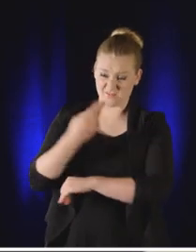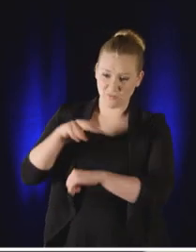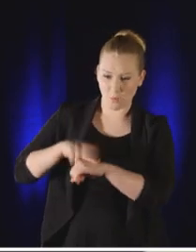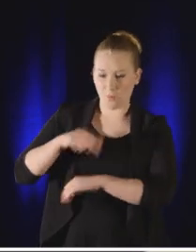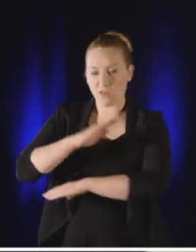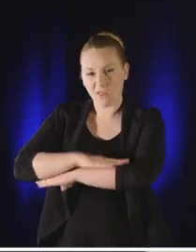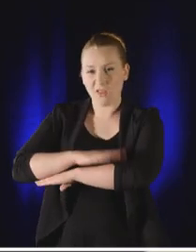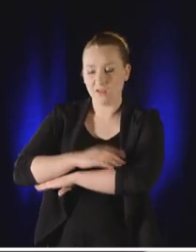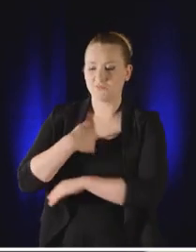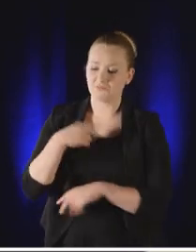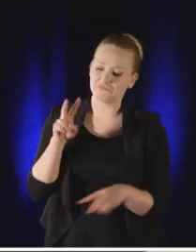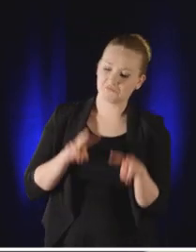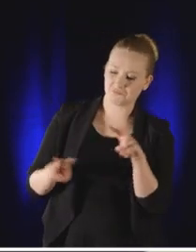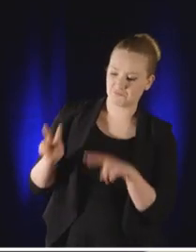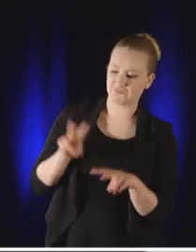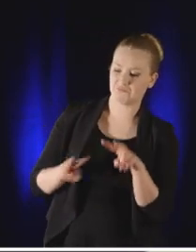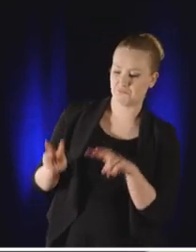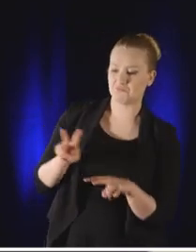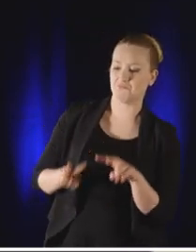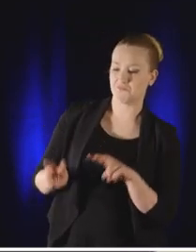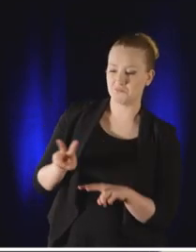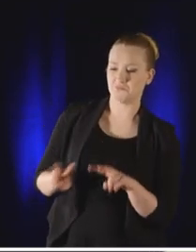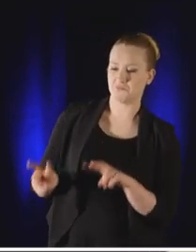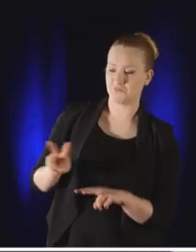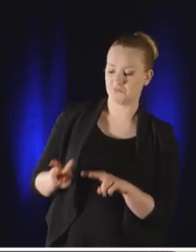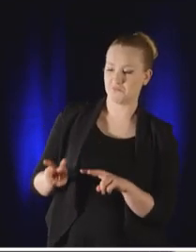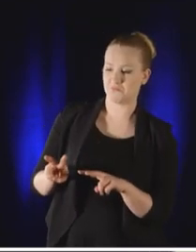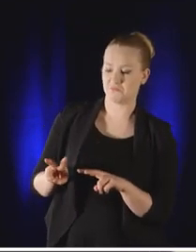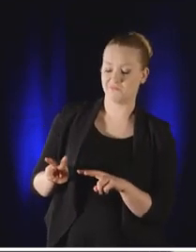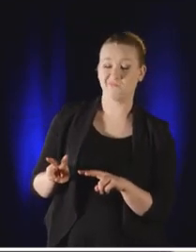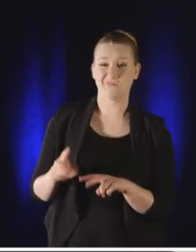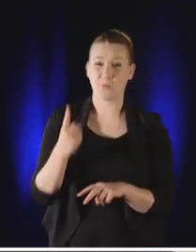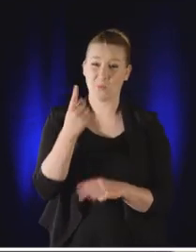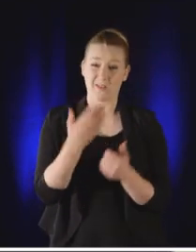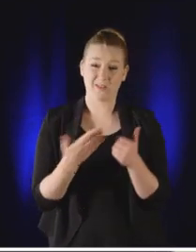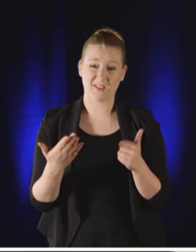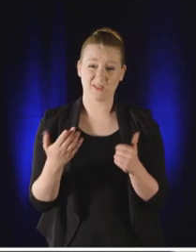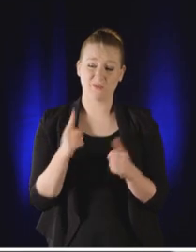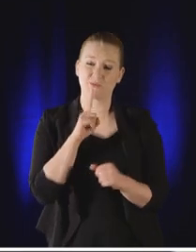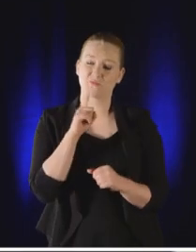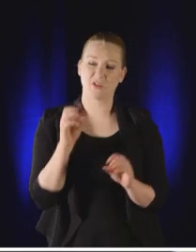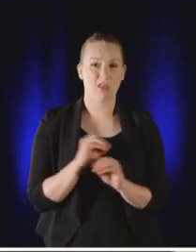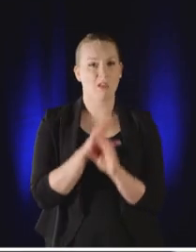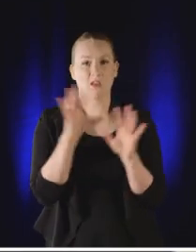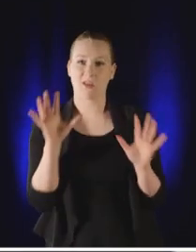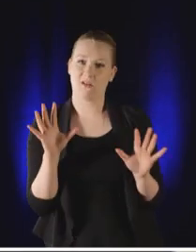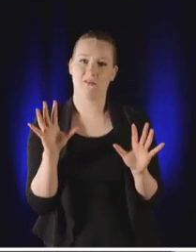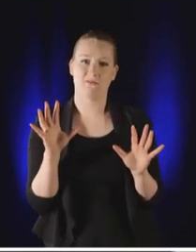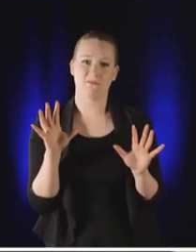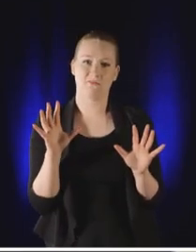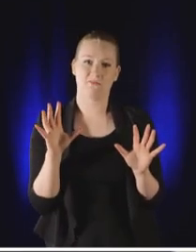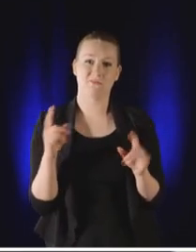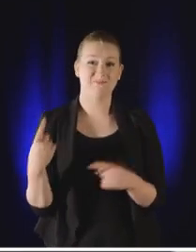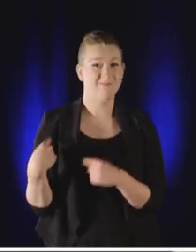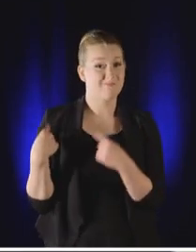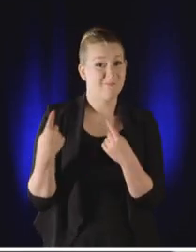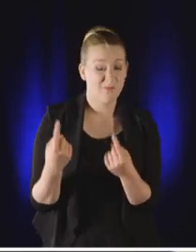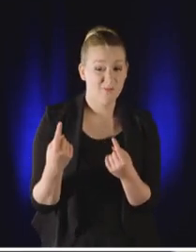a classroom environment. And as I looked at all of the different types, one thing became extremely apparent